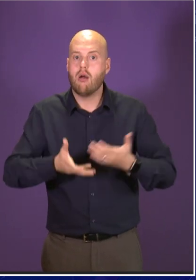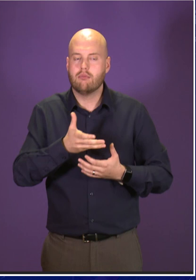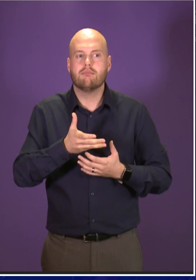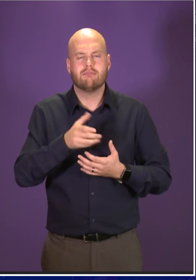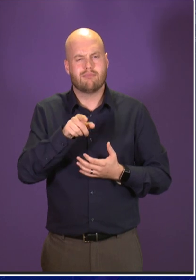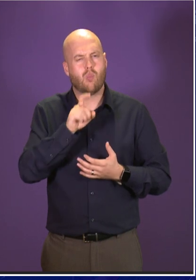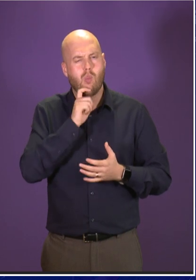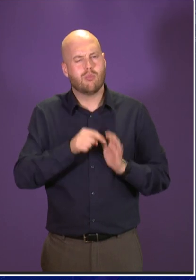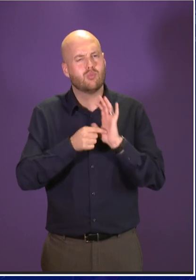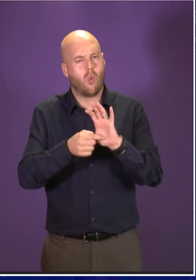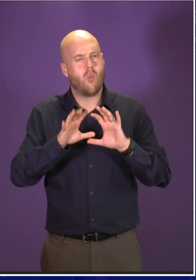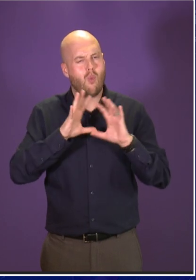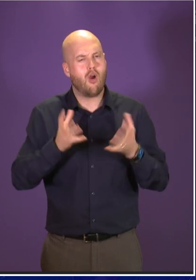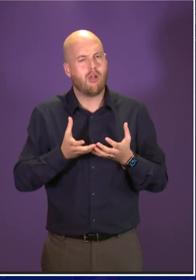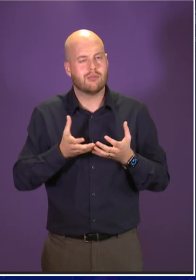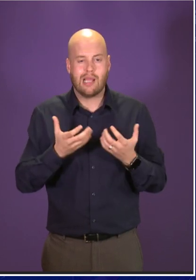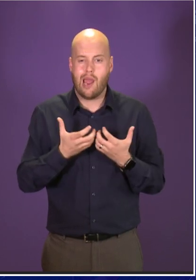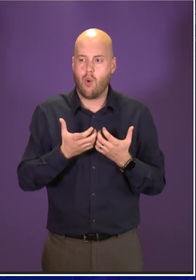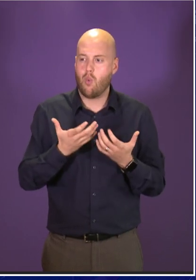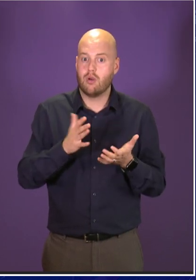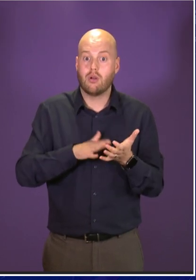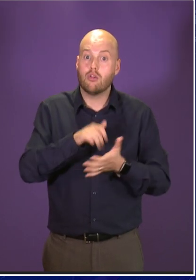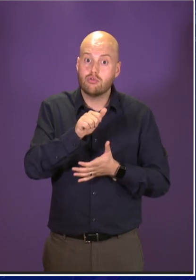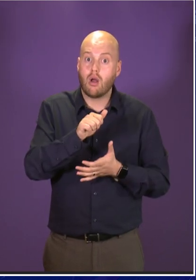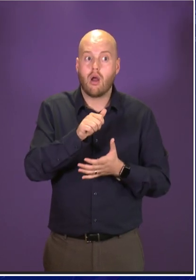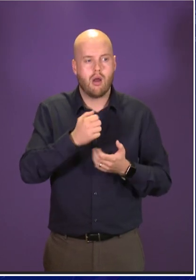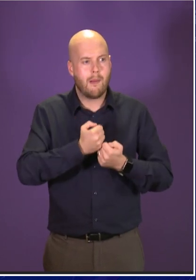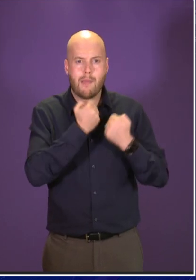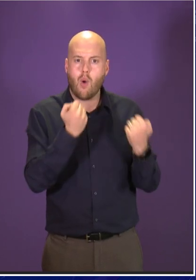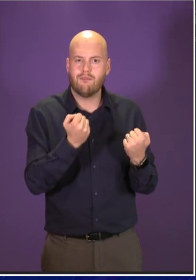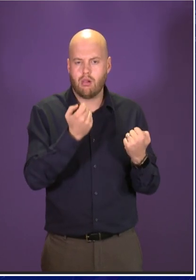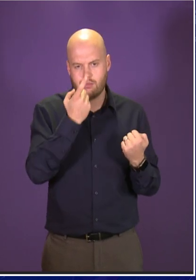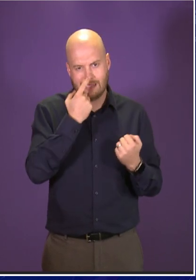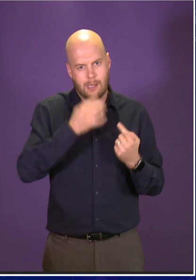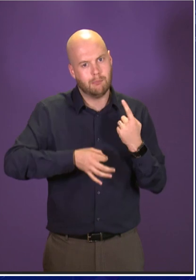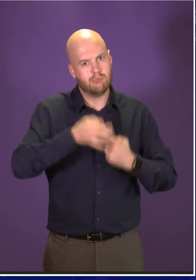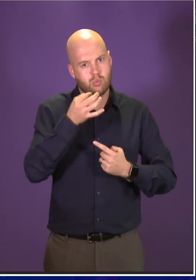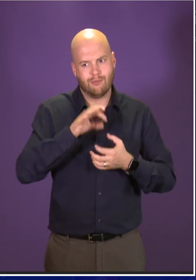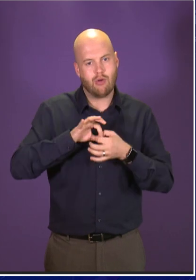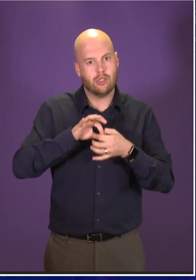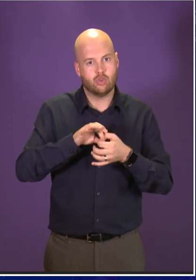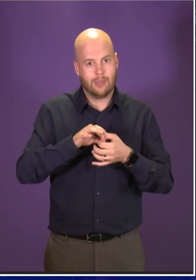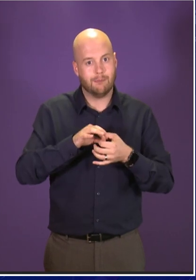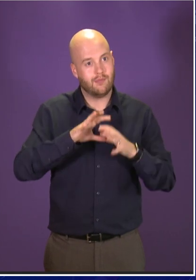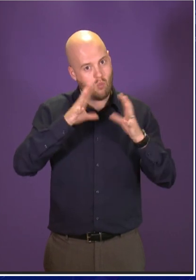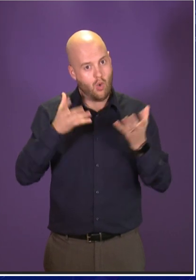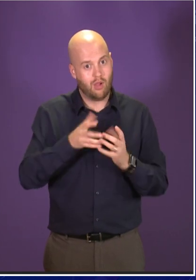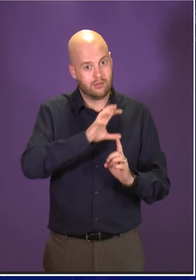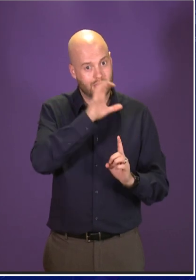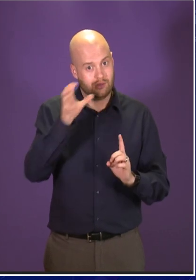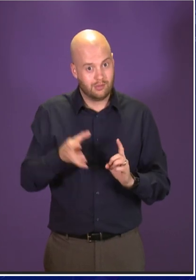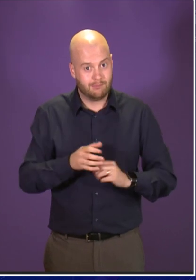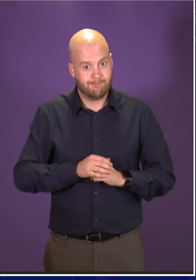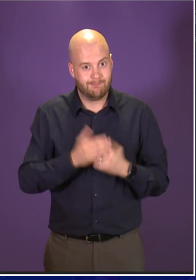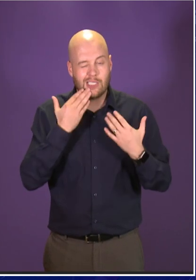the world how the enduring power of culture can strengthen the bonds between our nations. Thank you very much